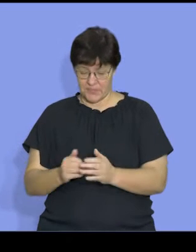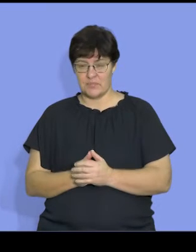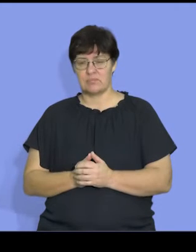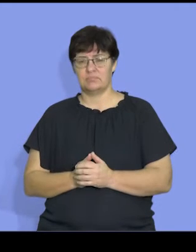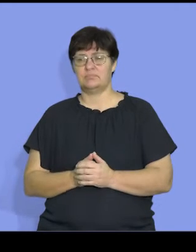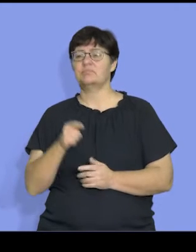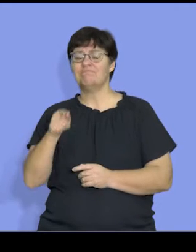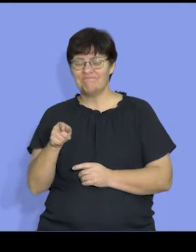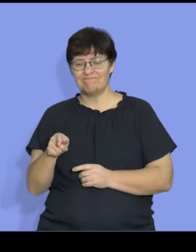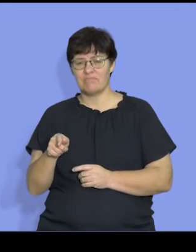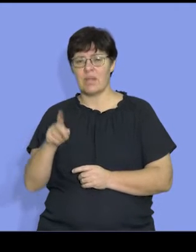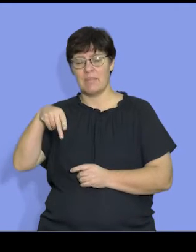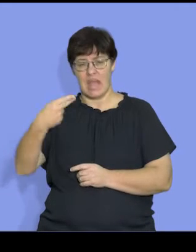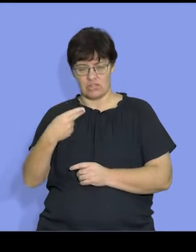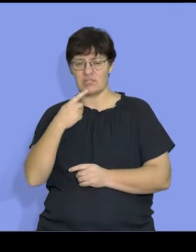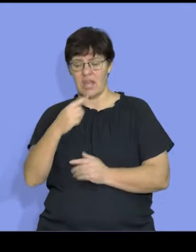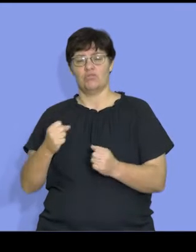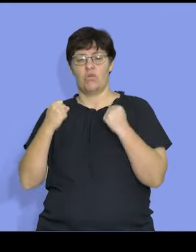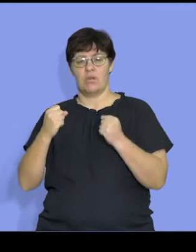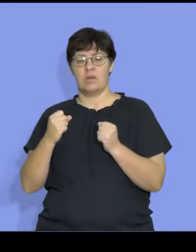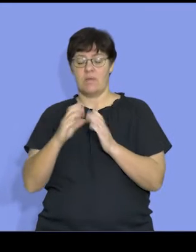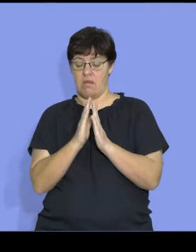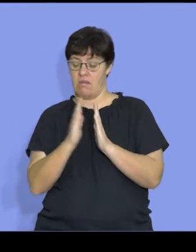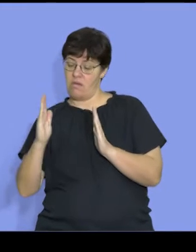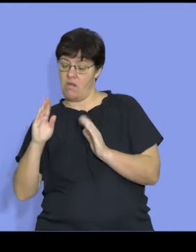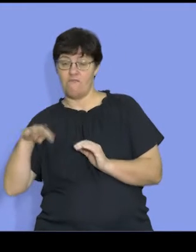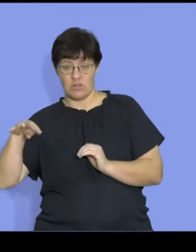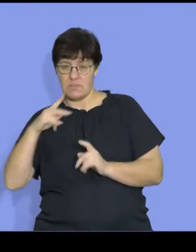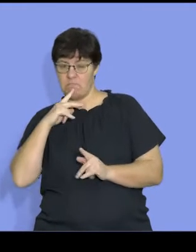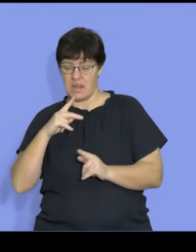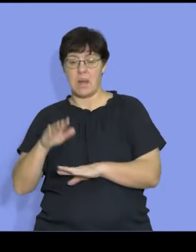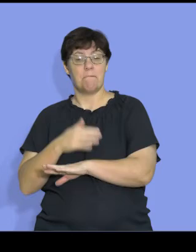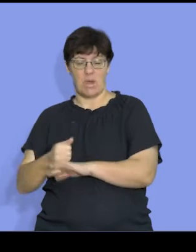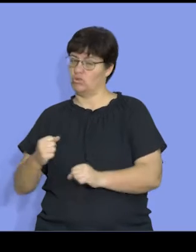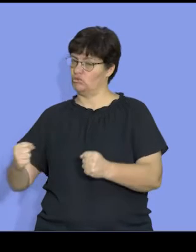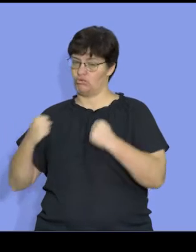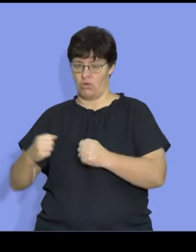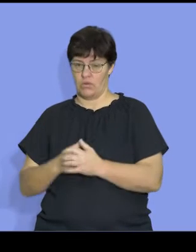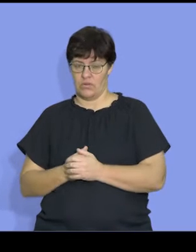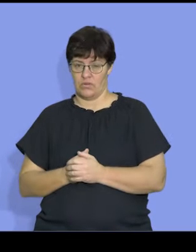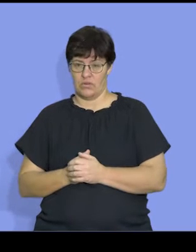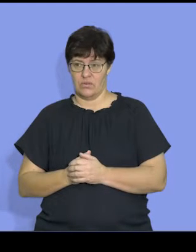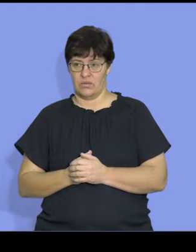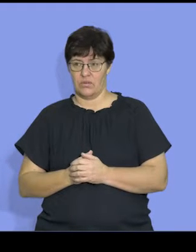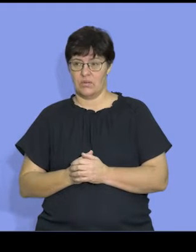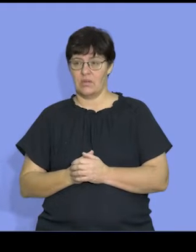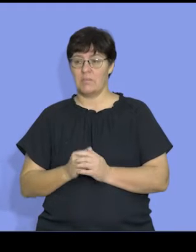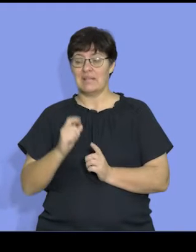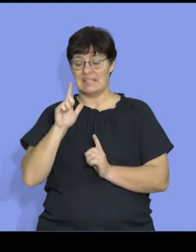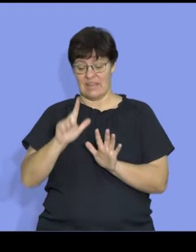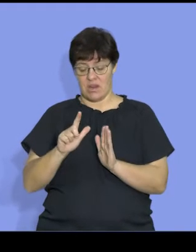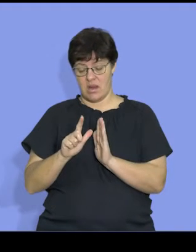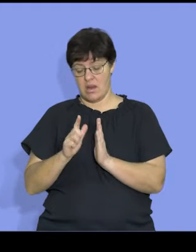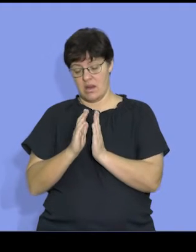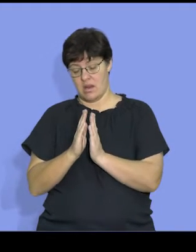of its strength. So pH value closer to 14, strong base. pH value closer to but greater than 7,